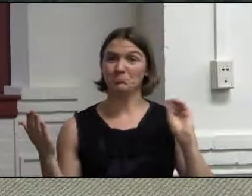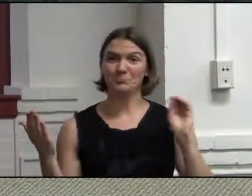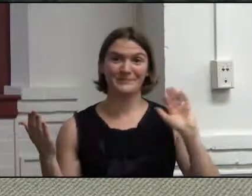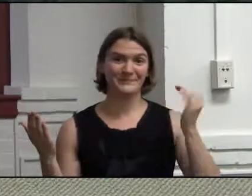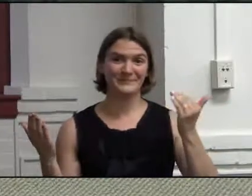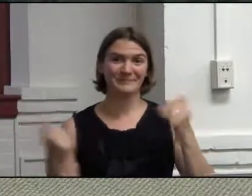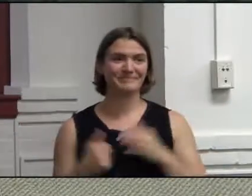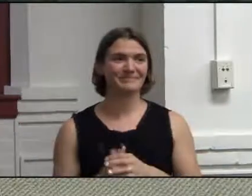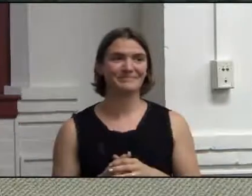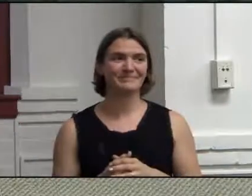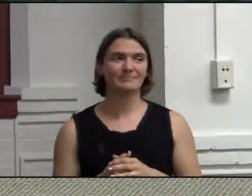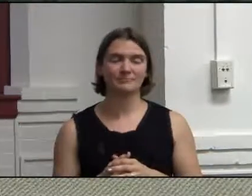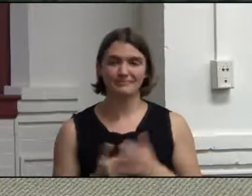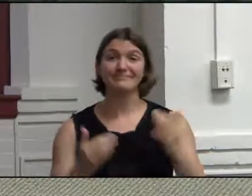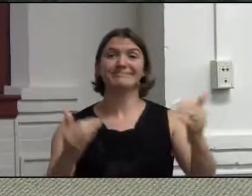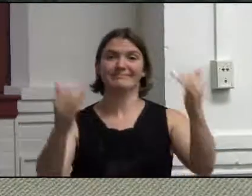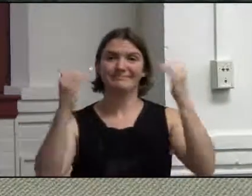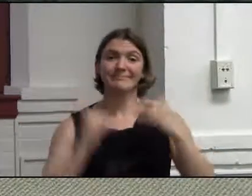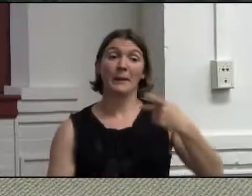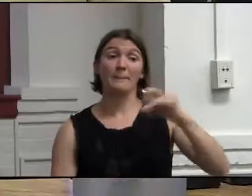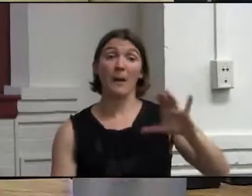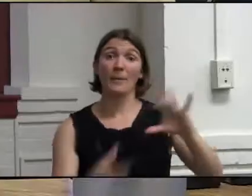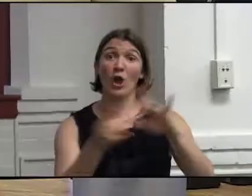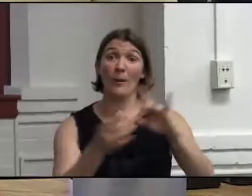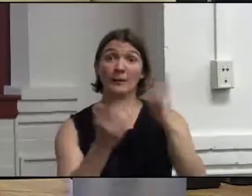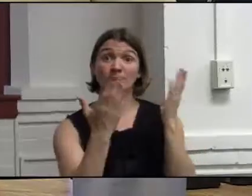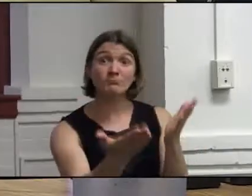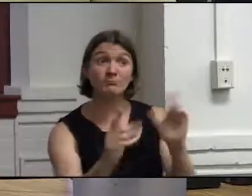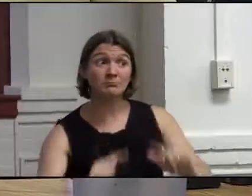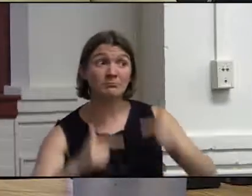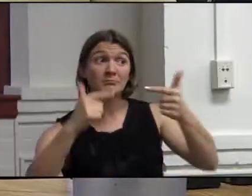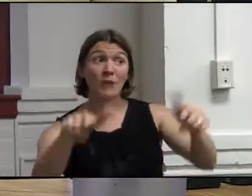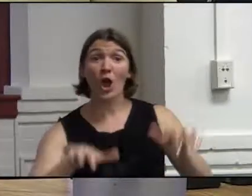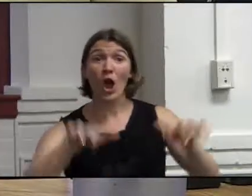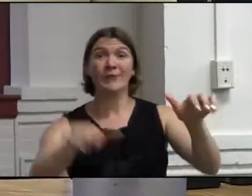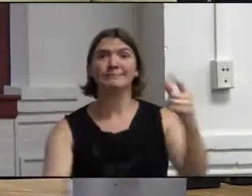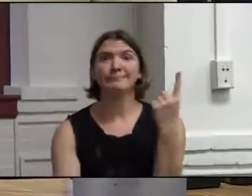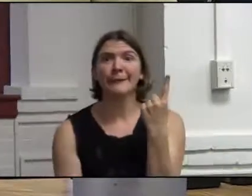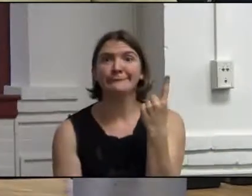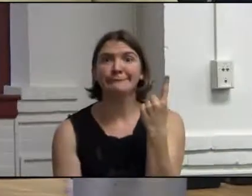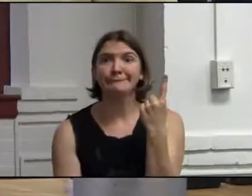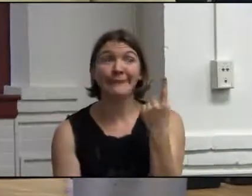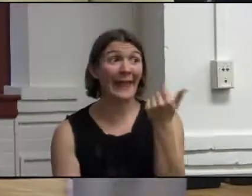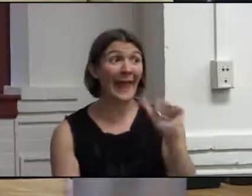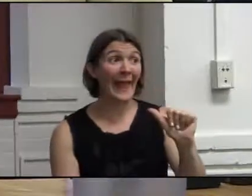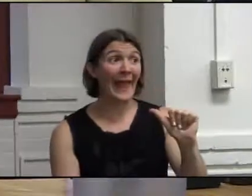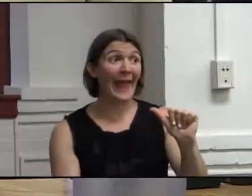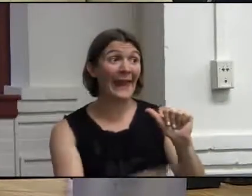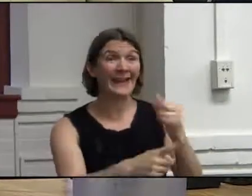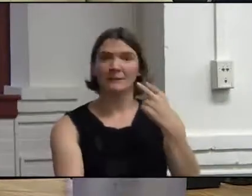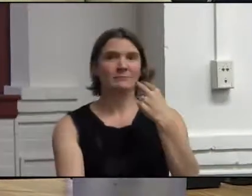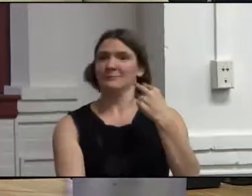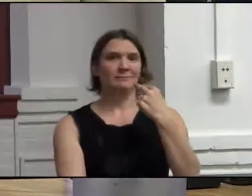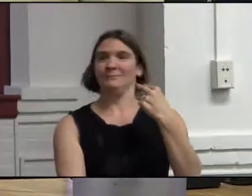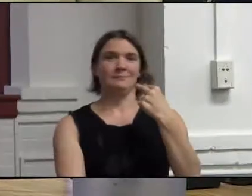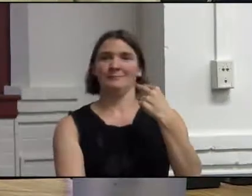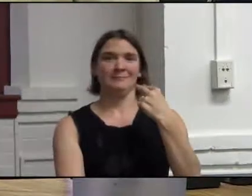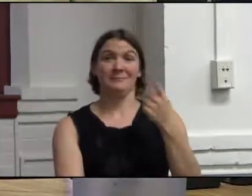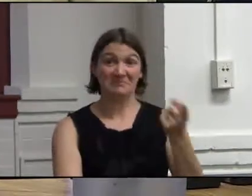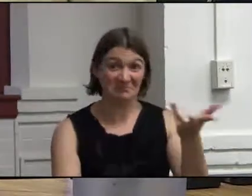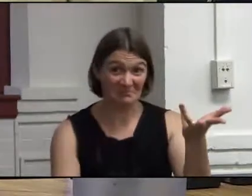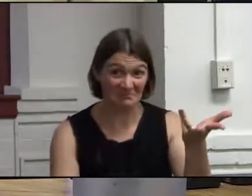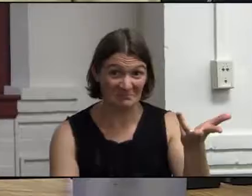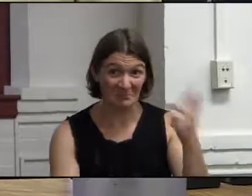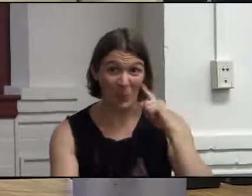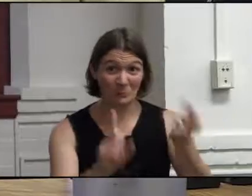reports? Seeing none, it's time for public participation. And this is the time in the meeting when anyone from the public can speak about something that's not